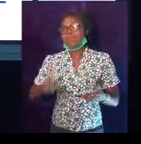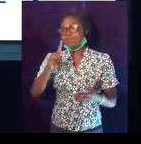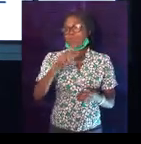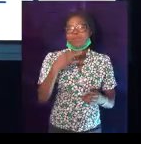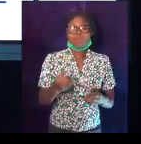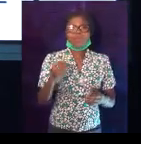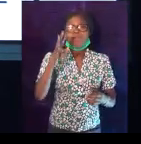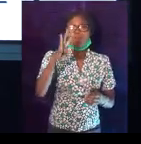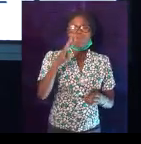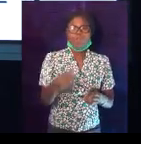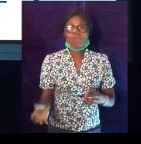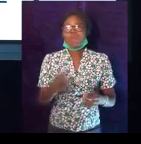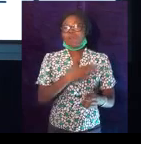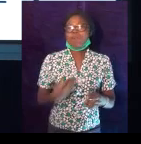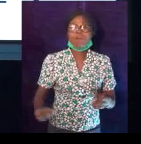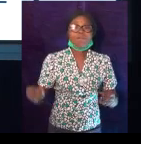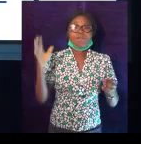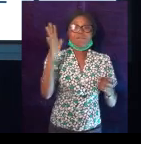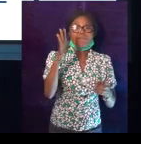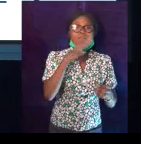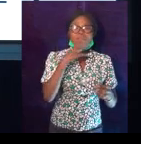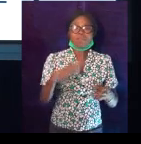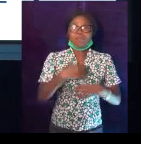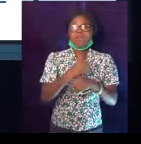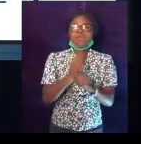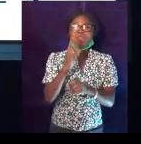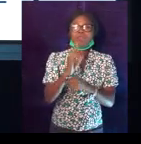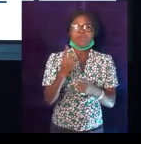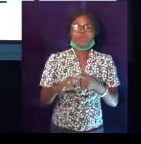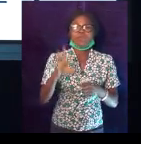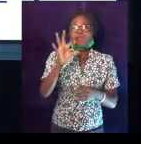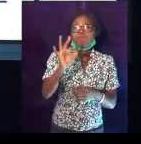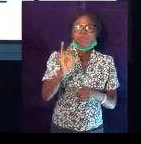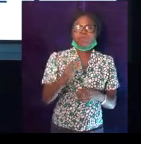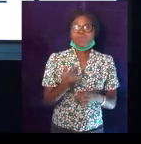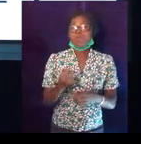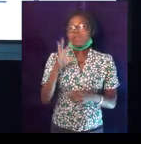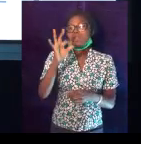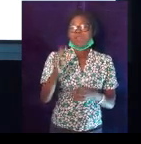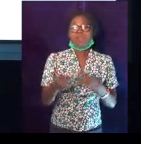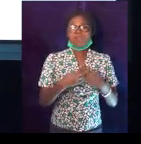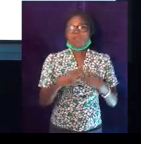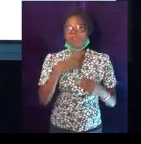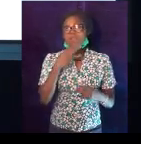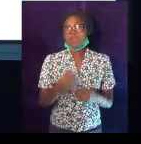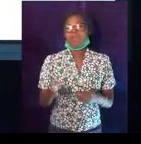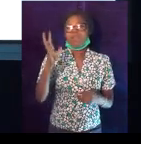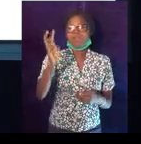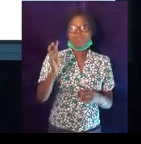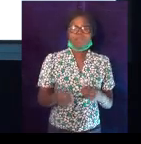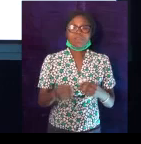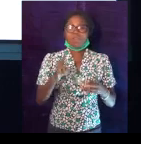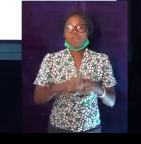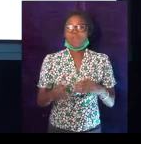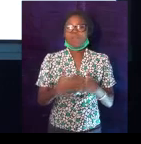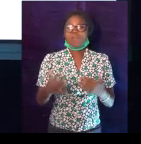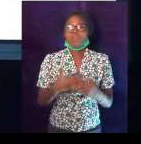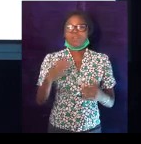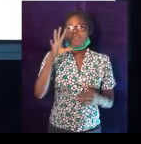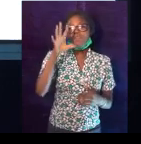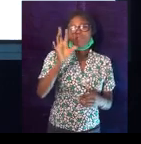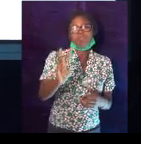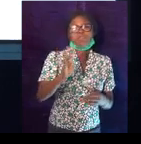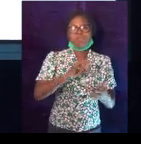4. 4 and 5 to make it up to 9. 9 times 6 is very